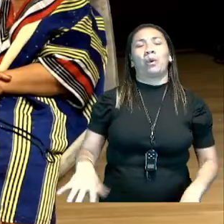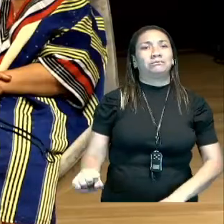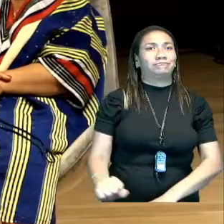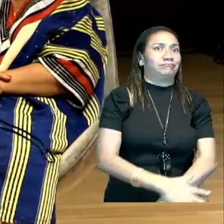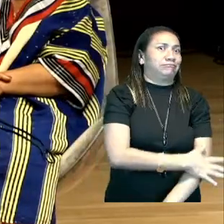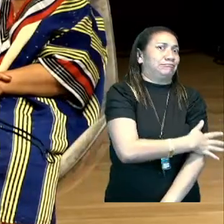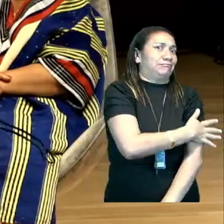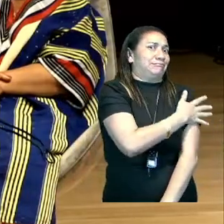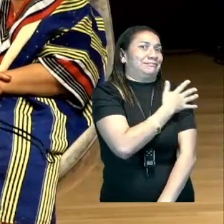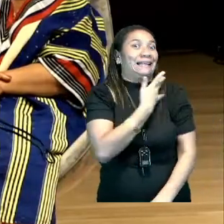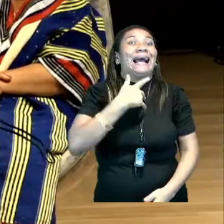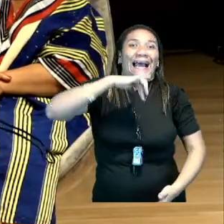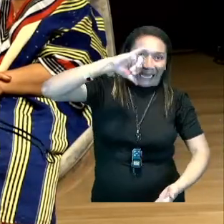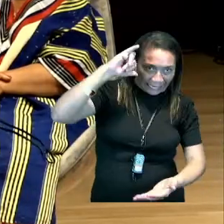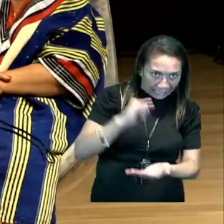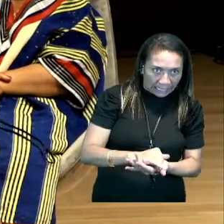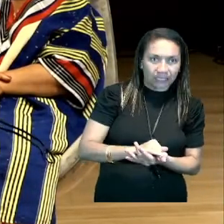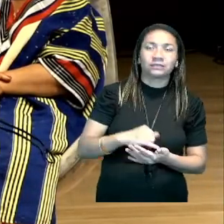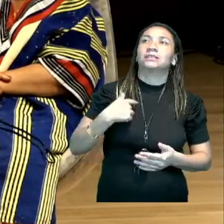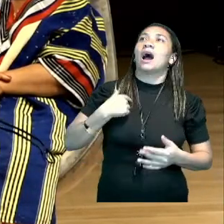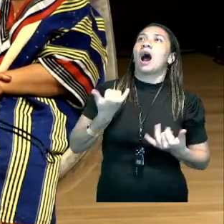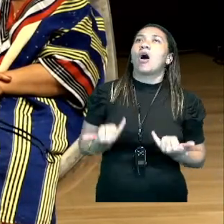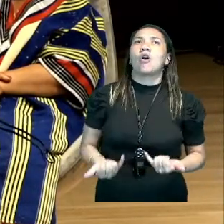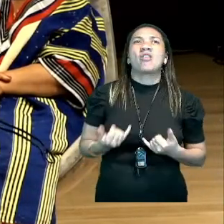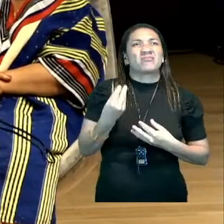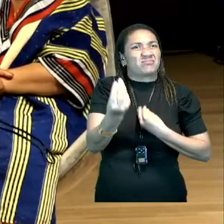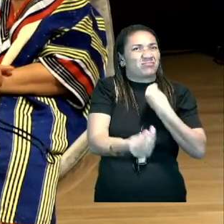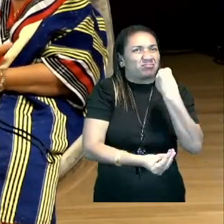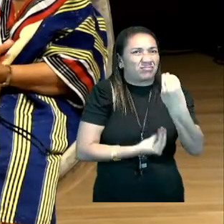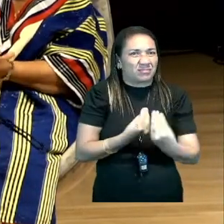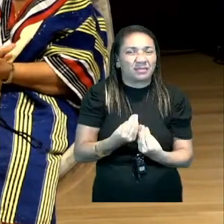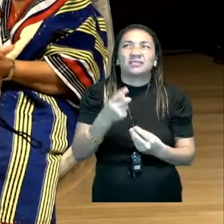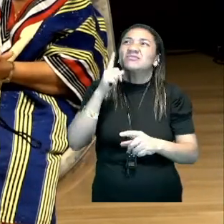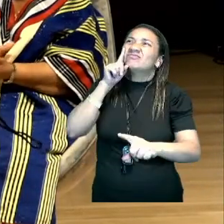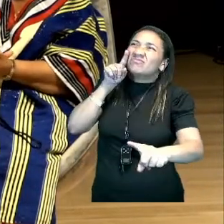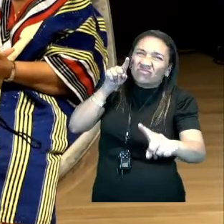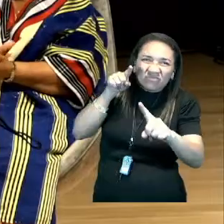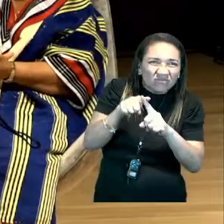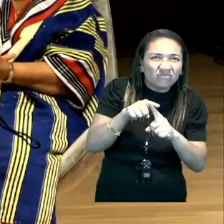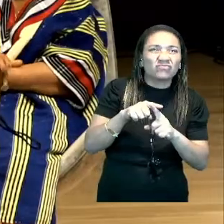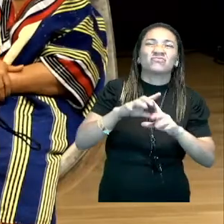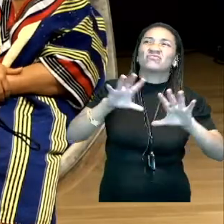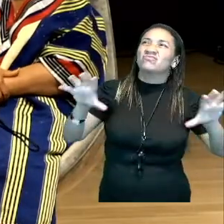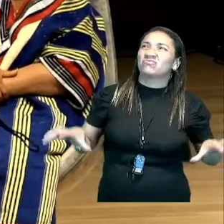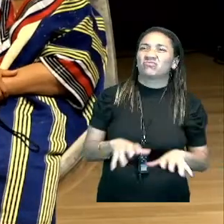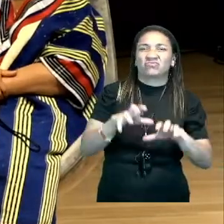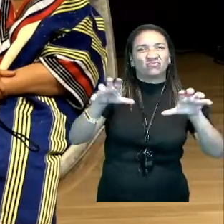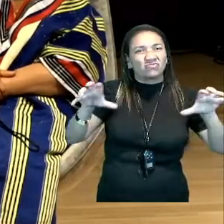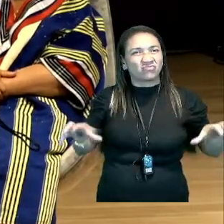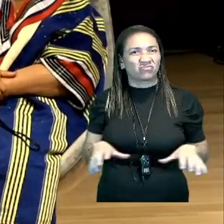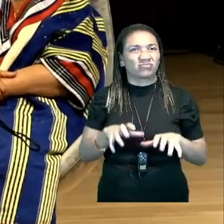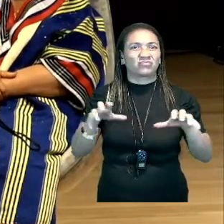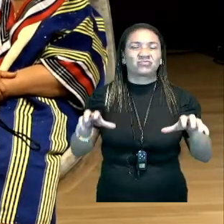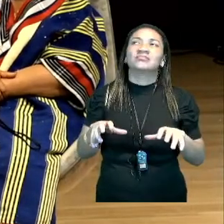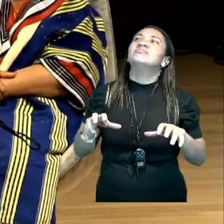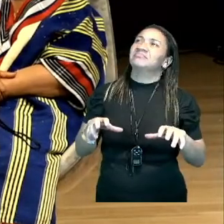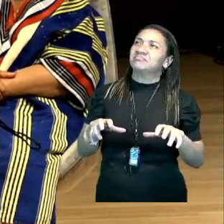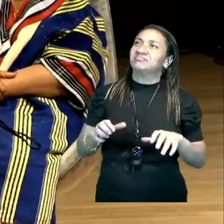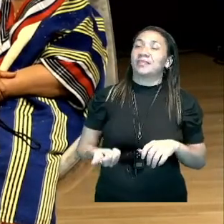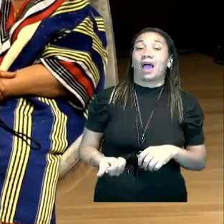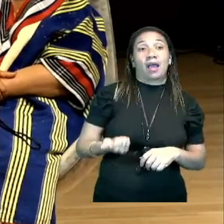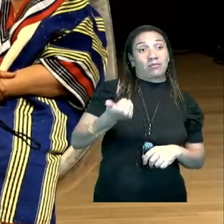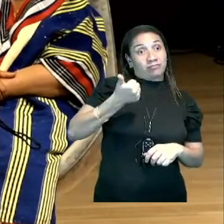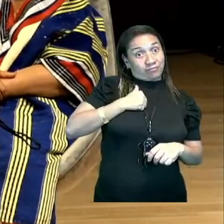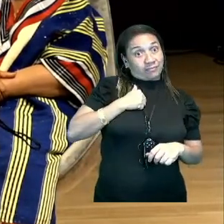under conditions of freedom, and that is the pathway that we have to continue to go down. That is the road that we have to continue